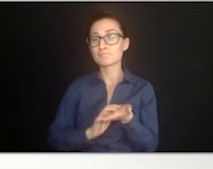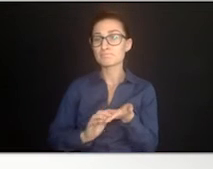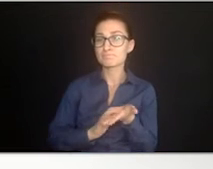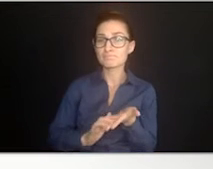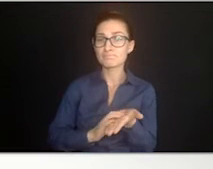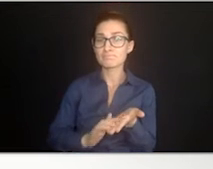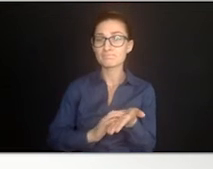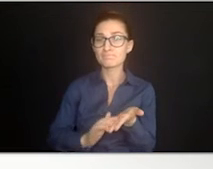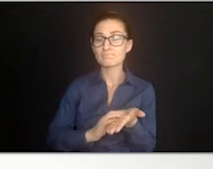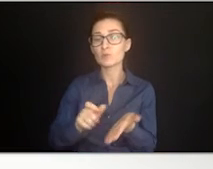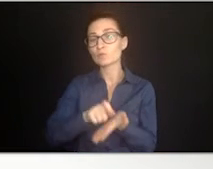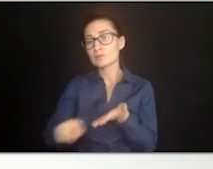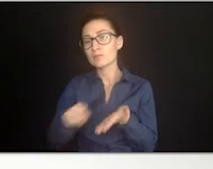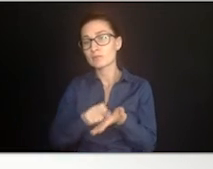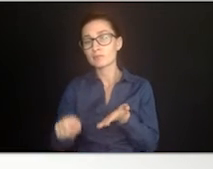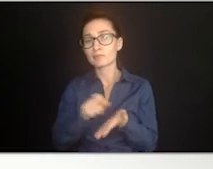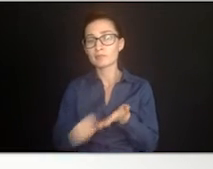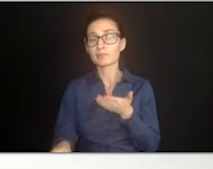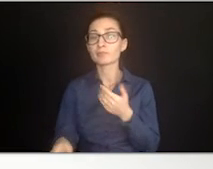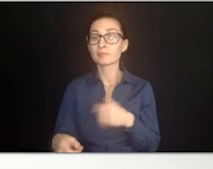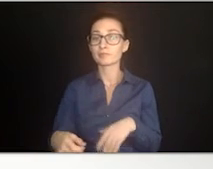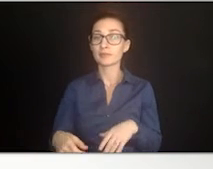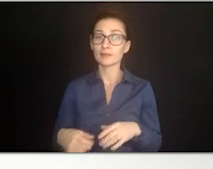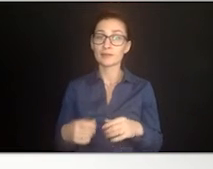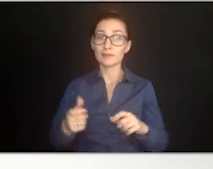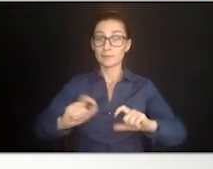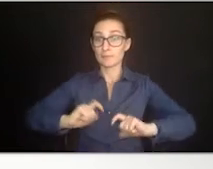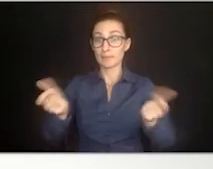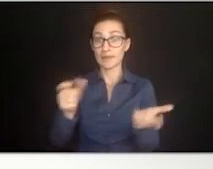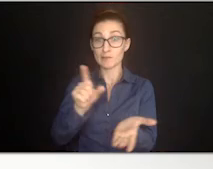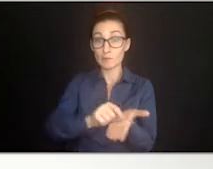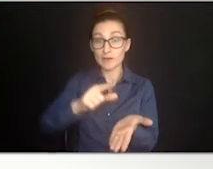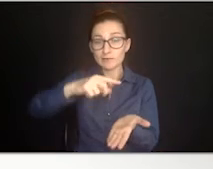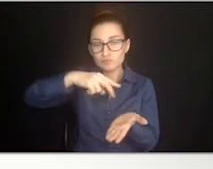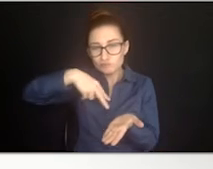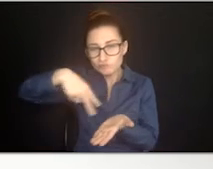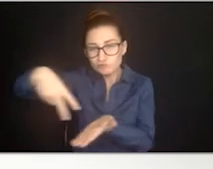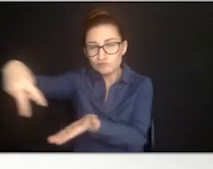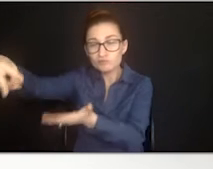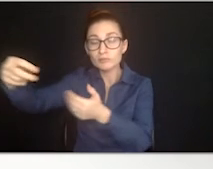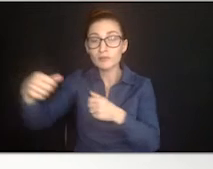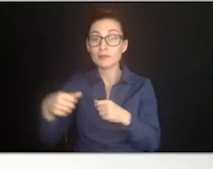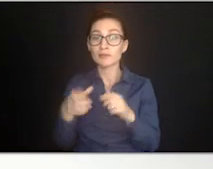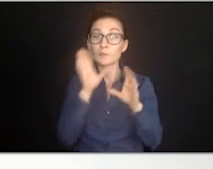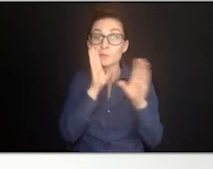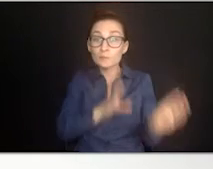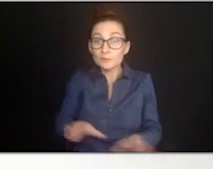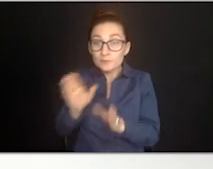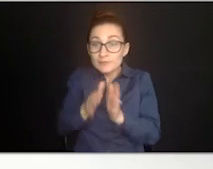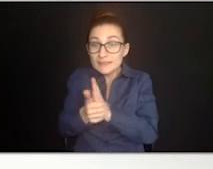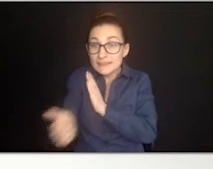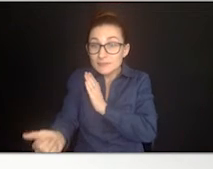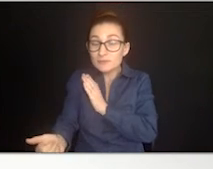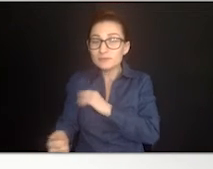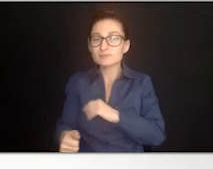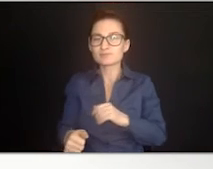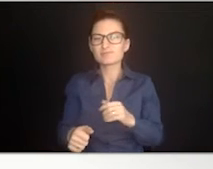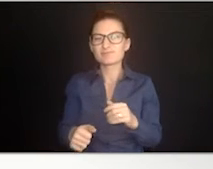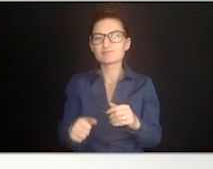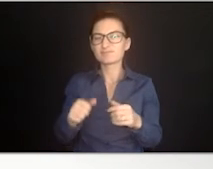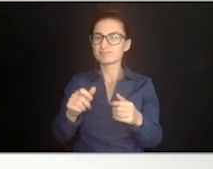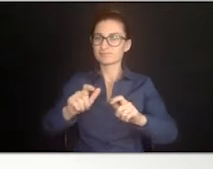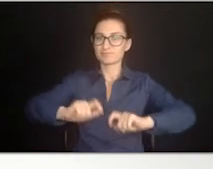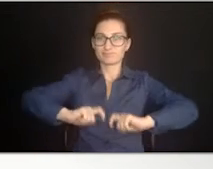Braille, using large print, all of those basic skills, organizational skills,